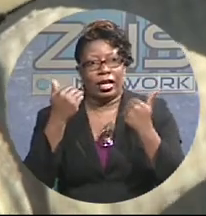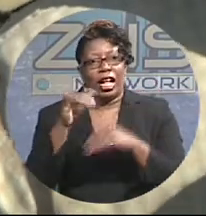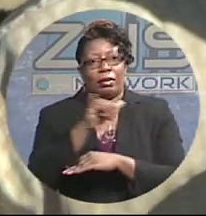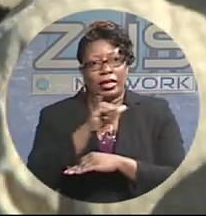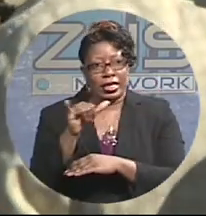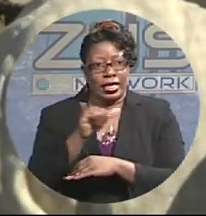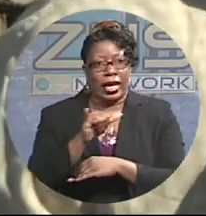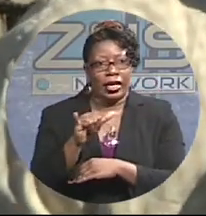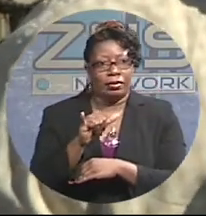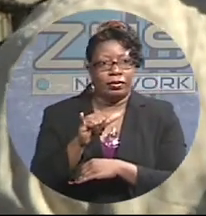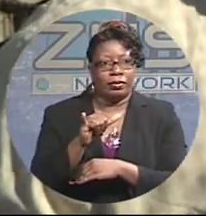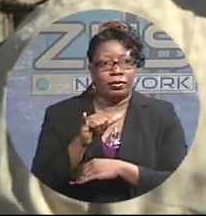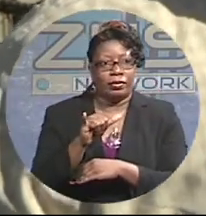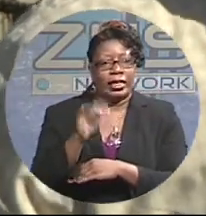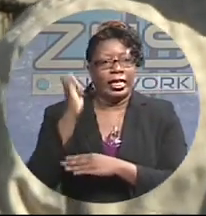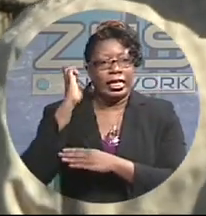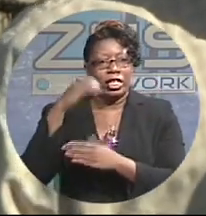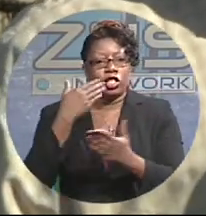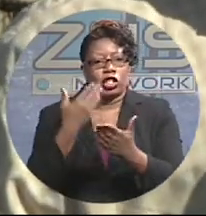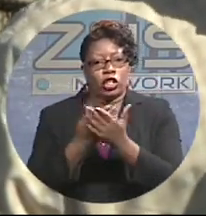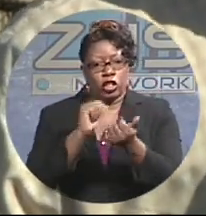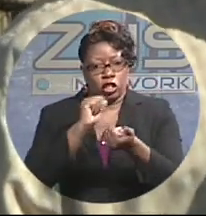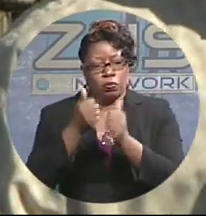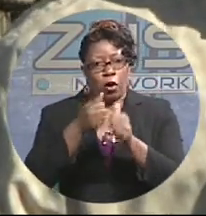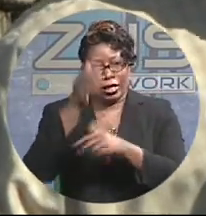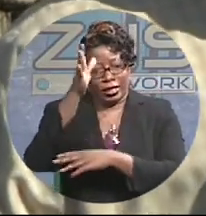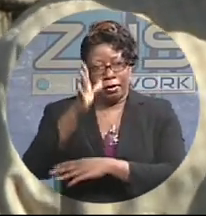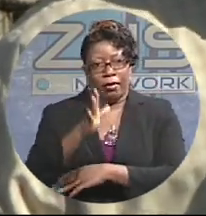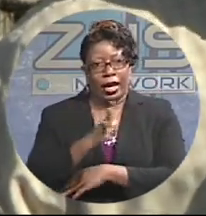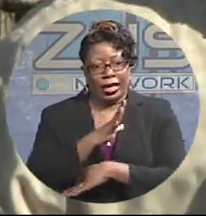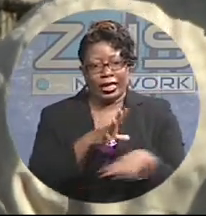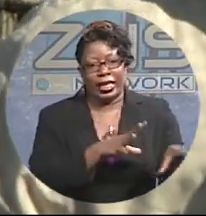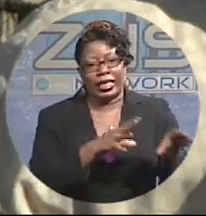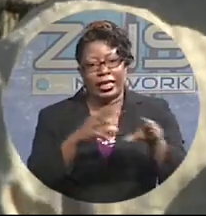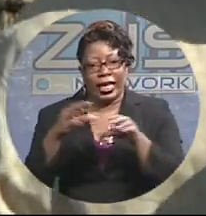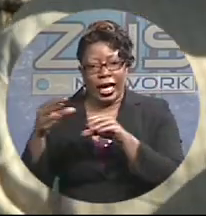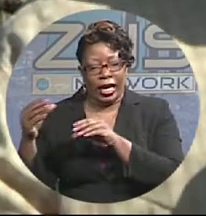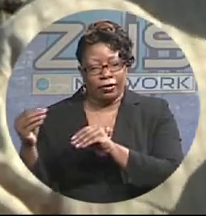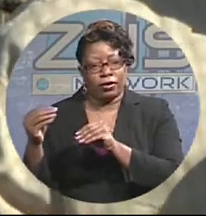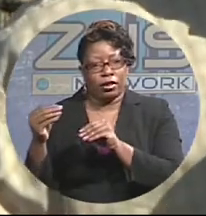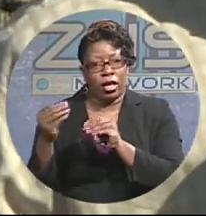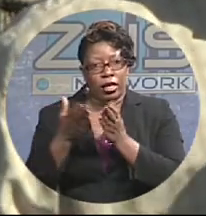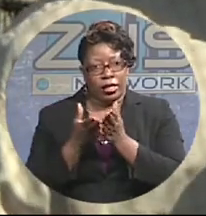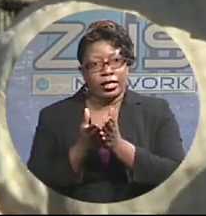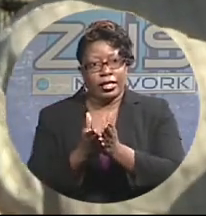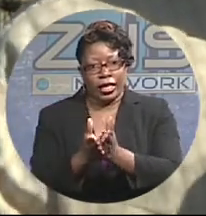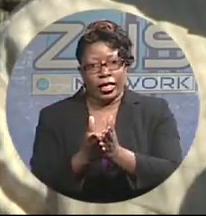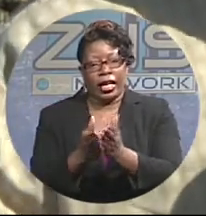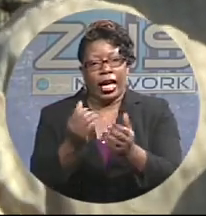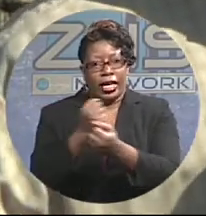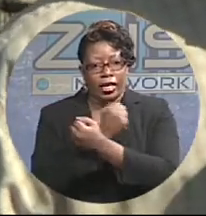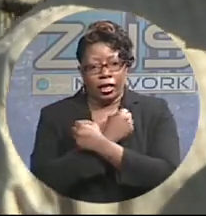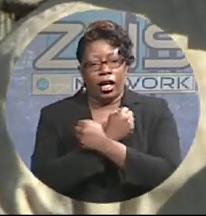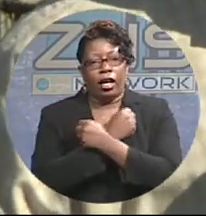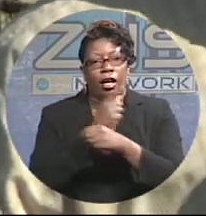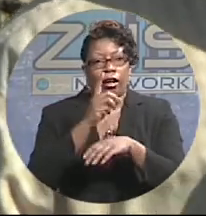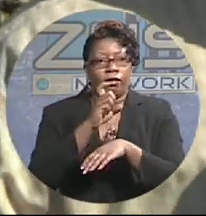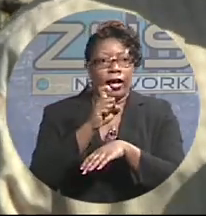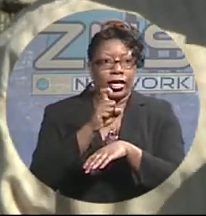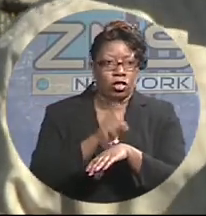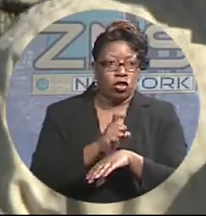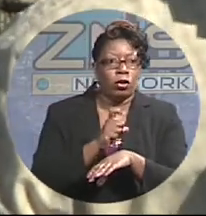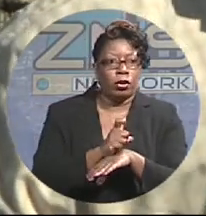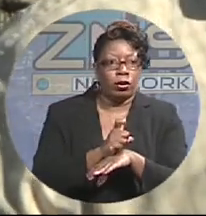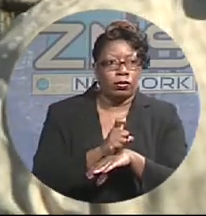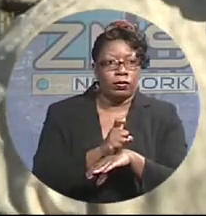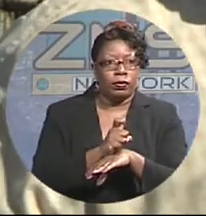thing. And so he's a good sportsman. He loved the sport of sloop sailing. And of course, he loved Exuma and support the Bull Reds Regatta tremendously.